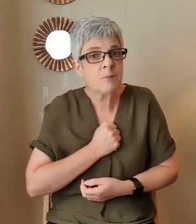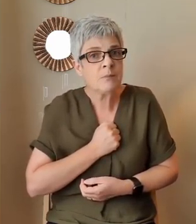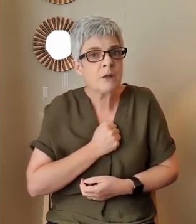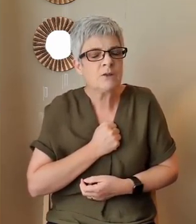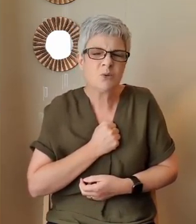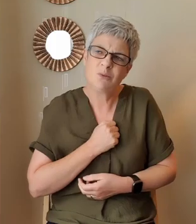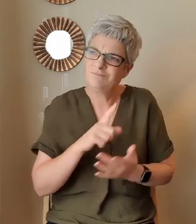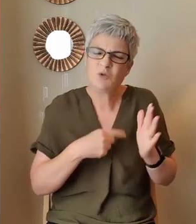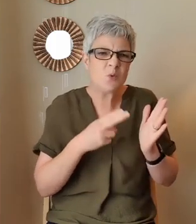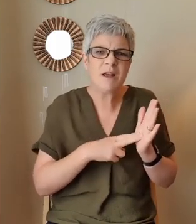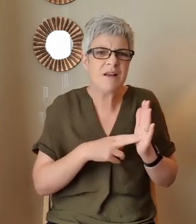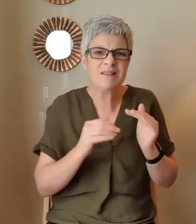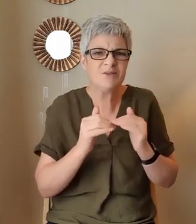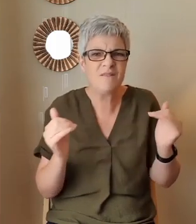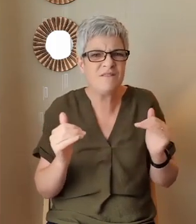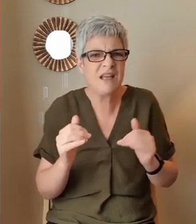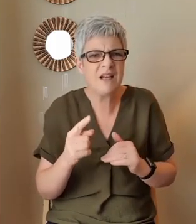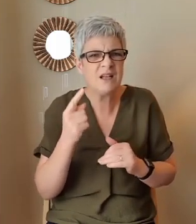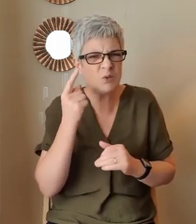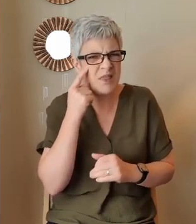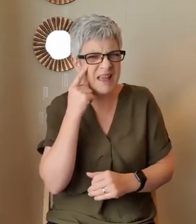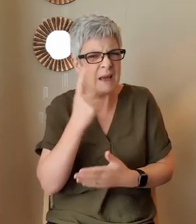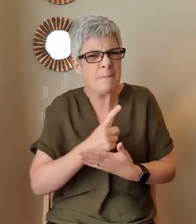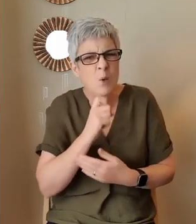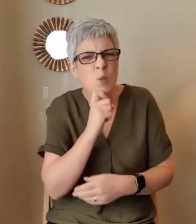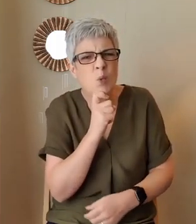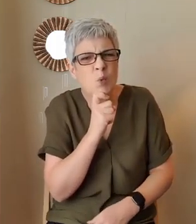Bit unfair again of Jonah. Who's Jonah got in mind?